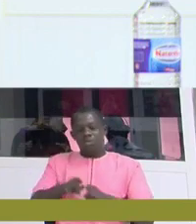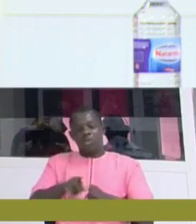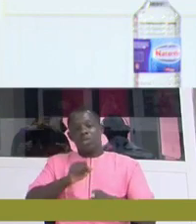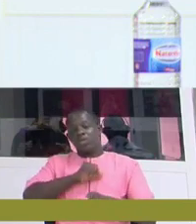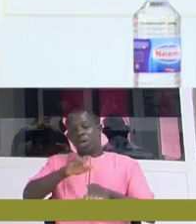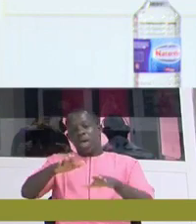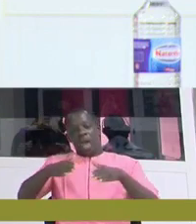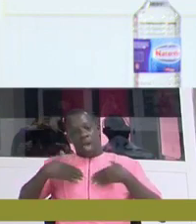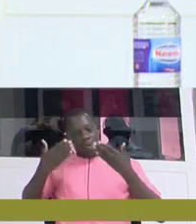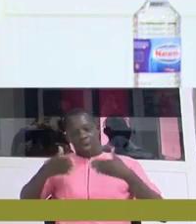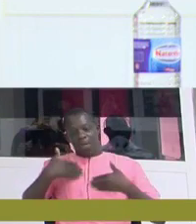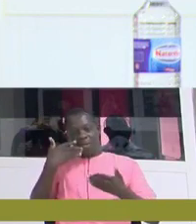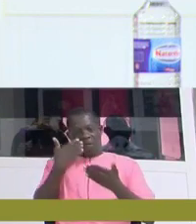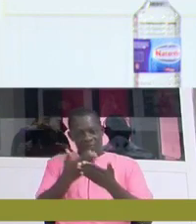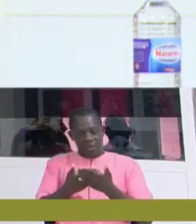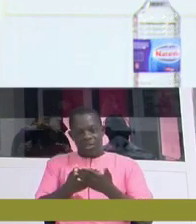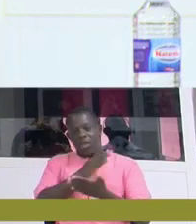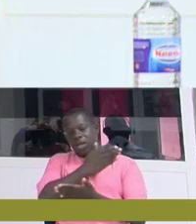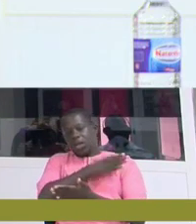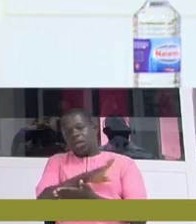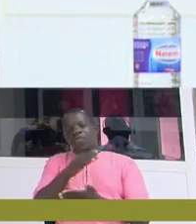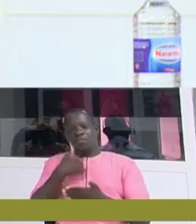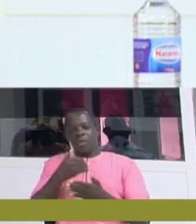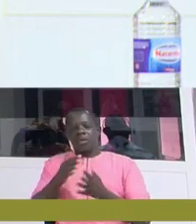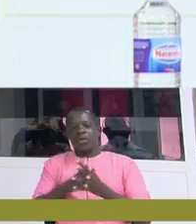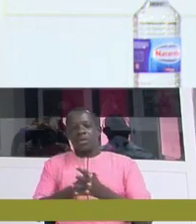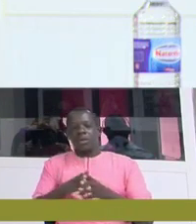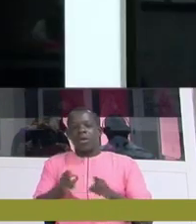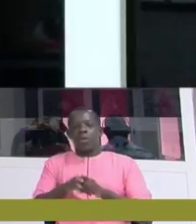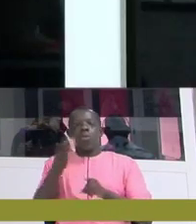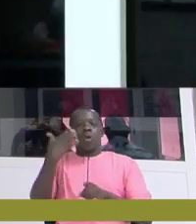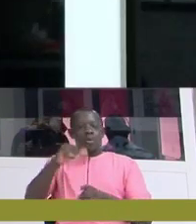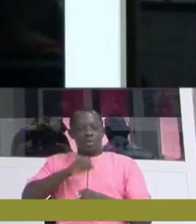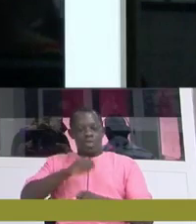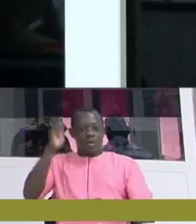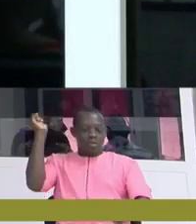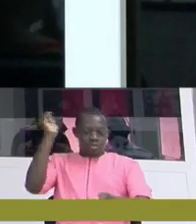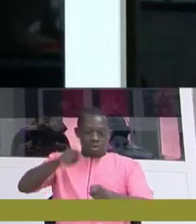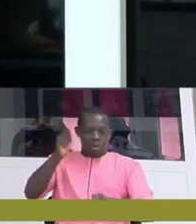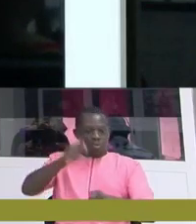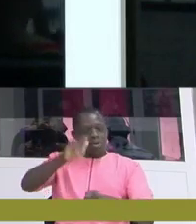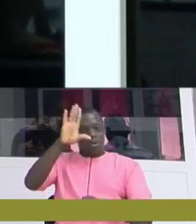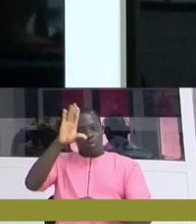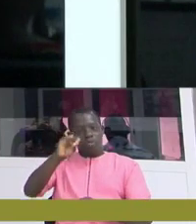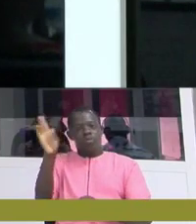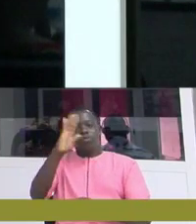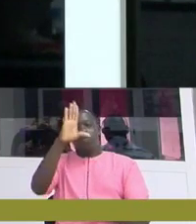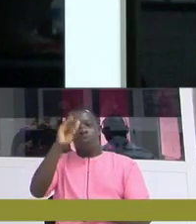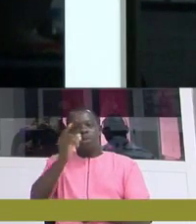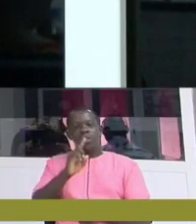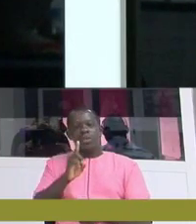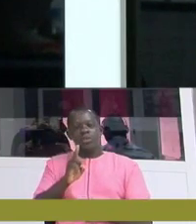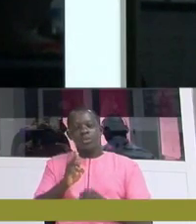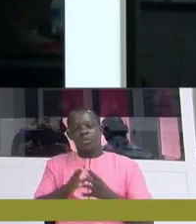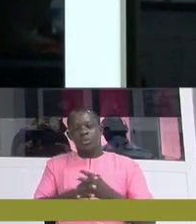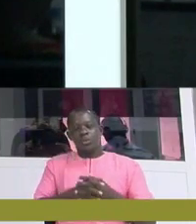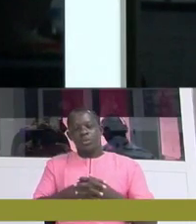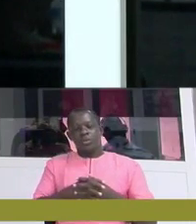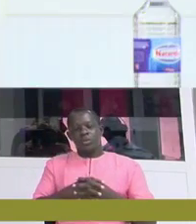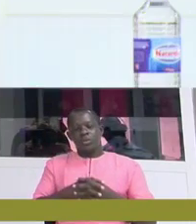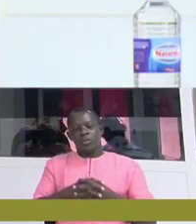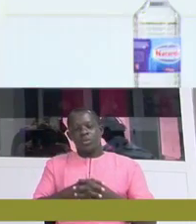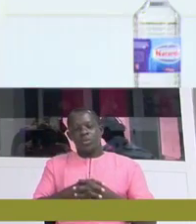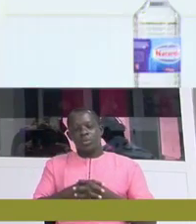sawesi. Until he is satisfied. What would bute rofa na naba kela. Aka muneta ke bute.